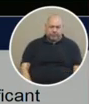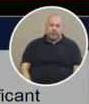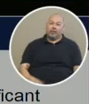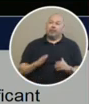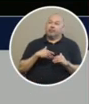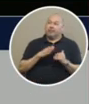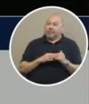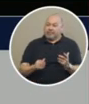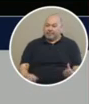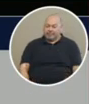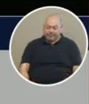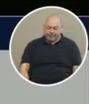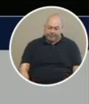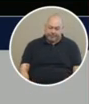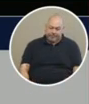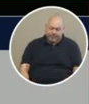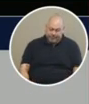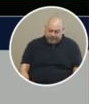Next slide.